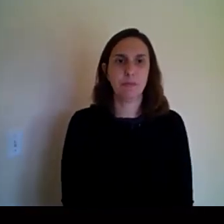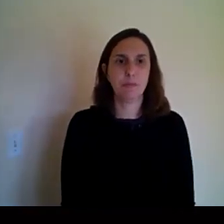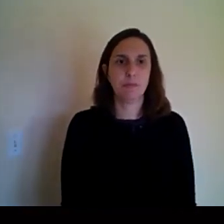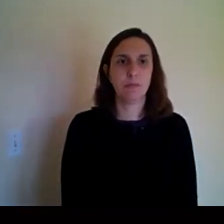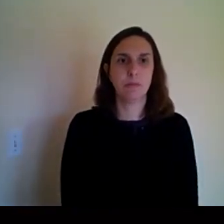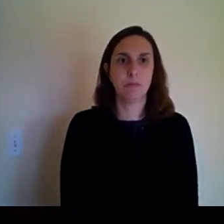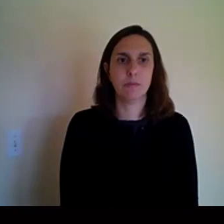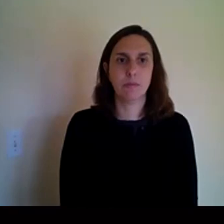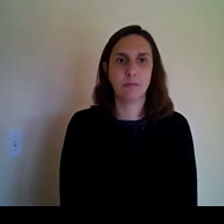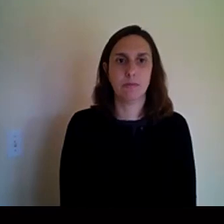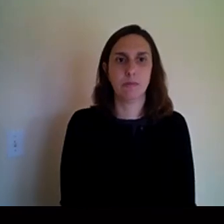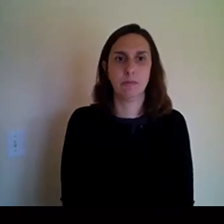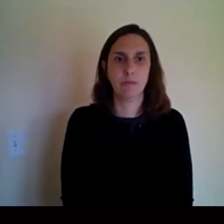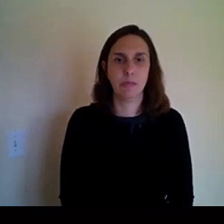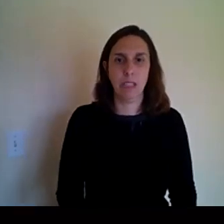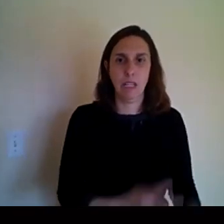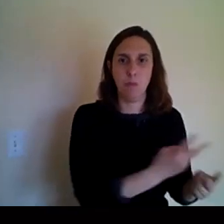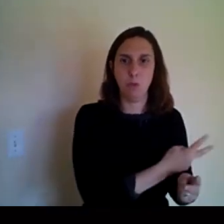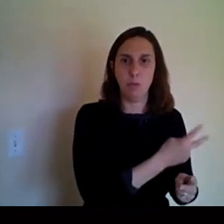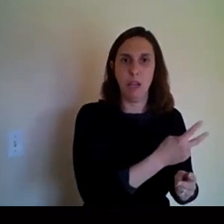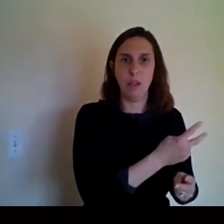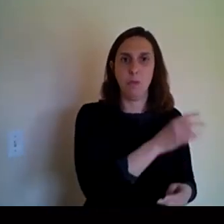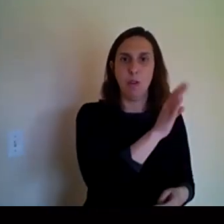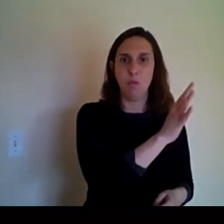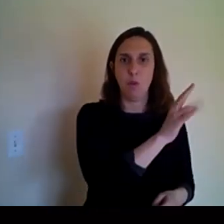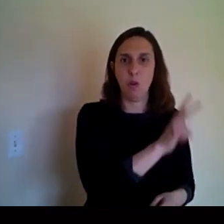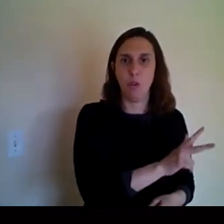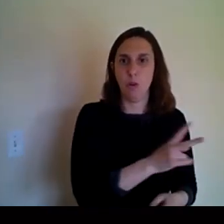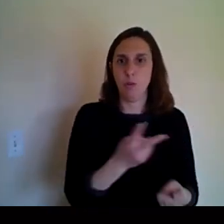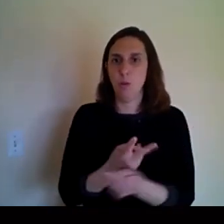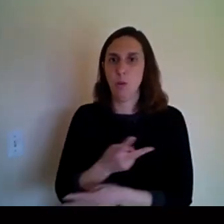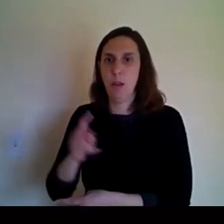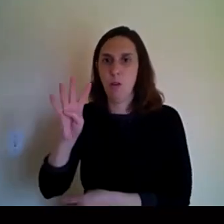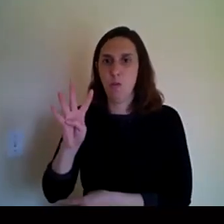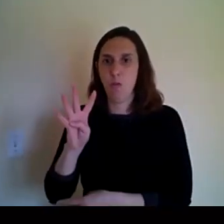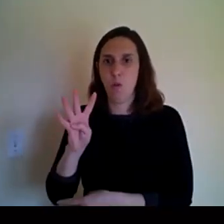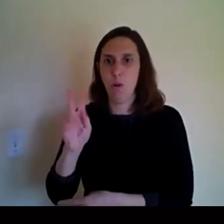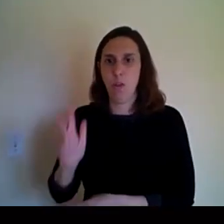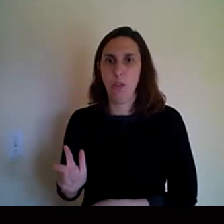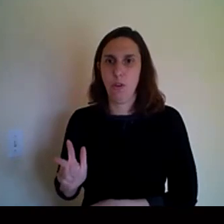And then I'll multiply both sides by 4/3. I'm going to bring this up here.